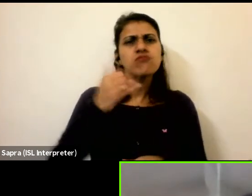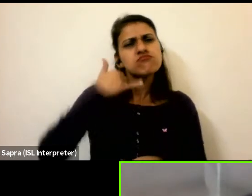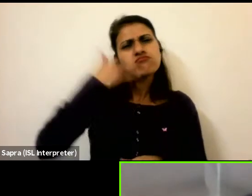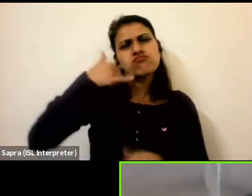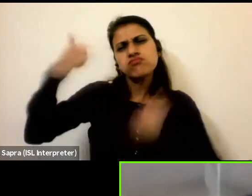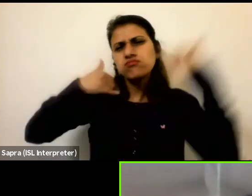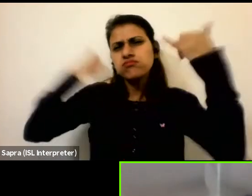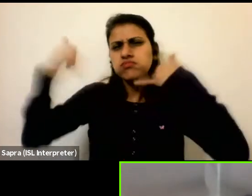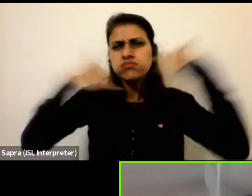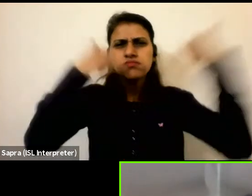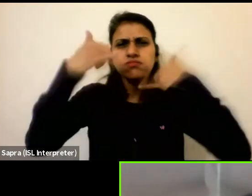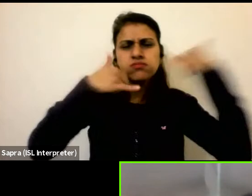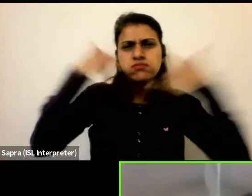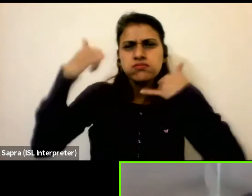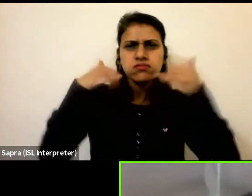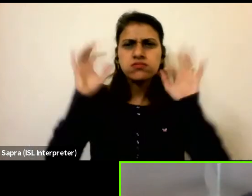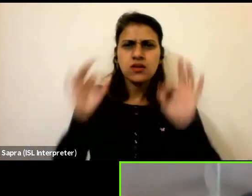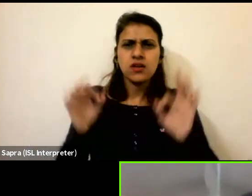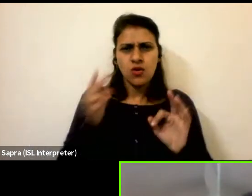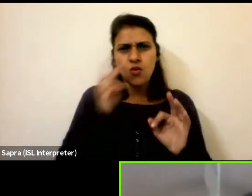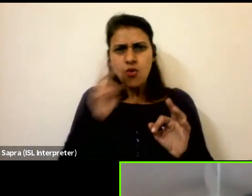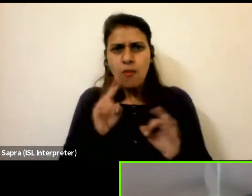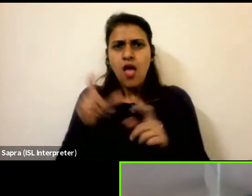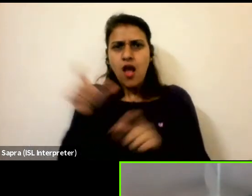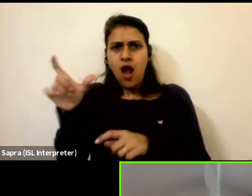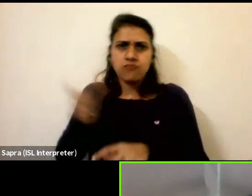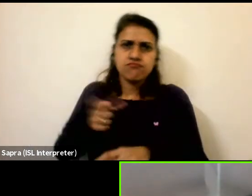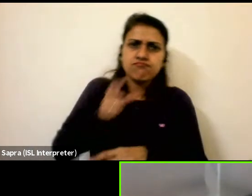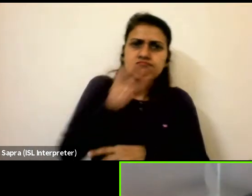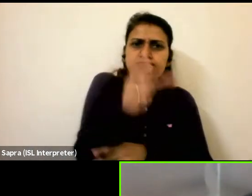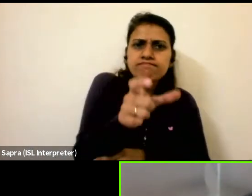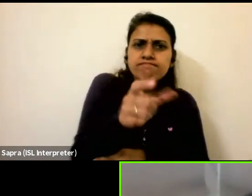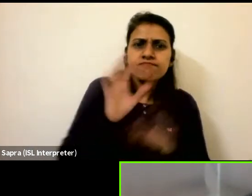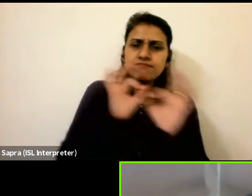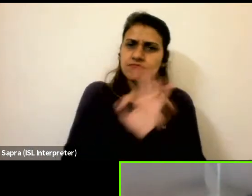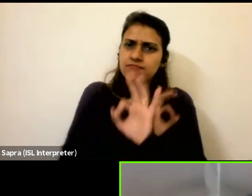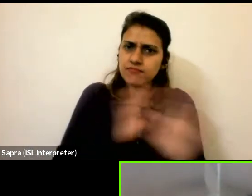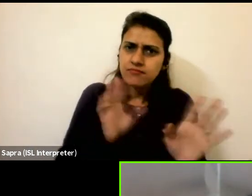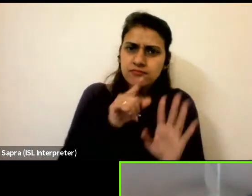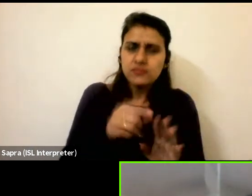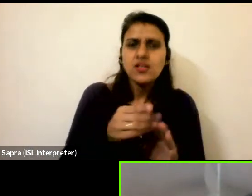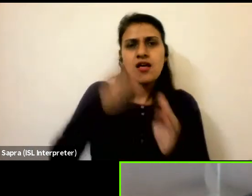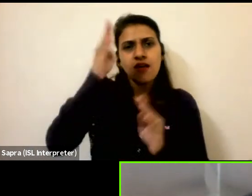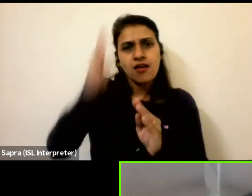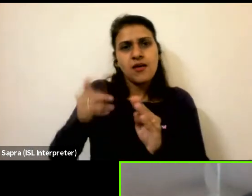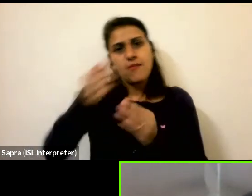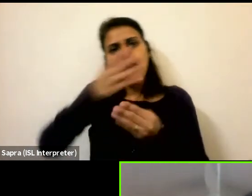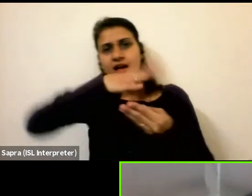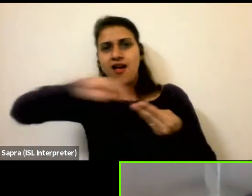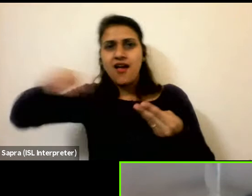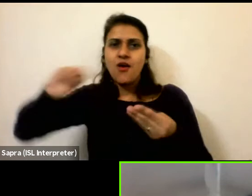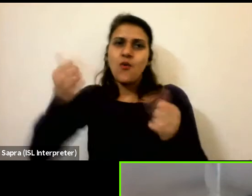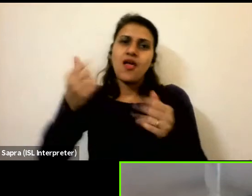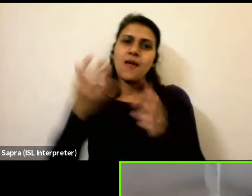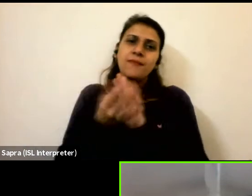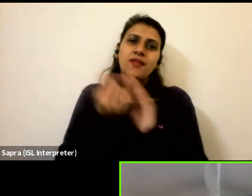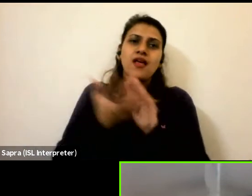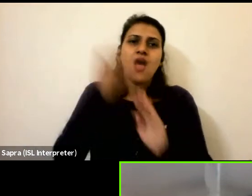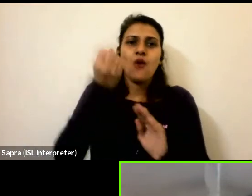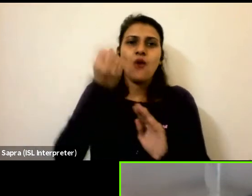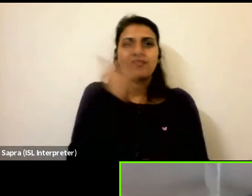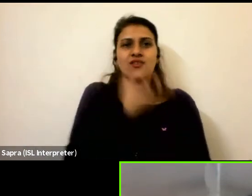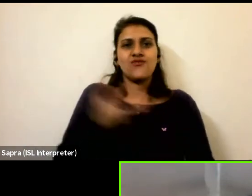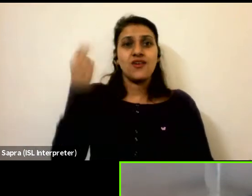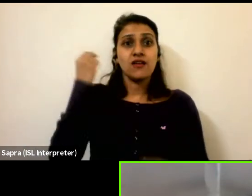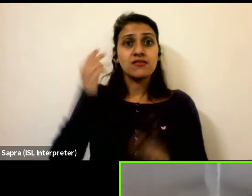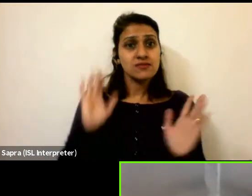all. I managed to get a duplicate card for them, and I got them to withdraw the money, and they left with the money. Now,